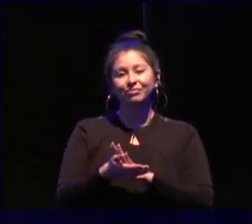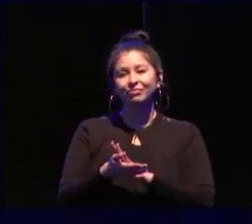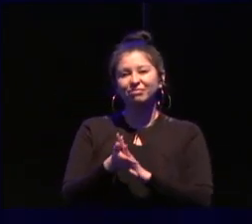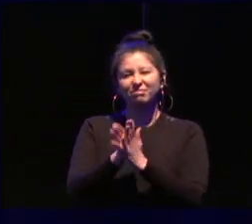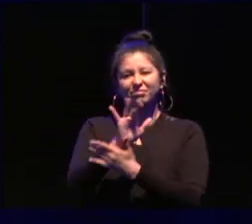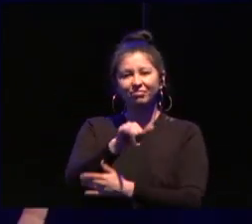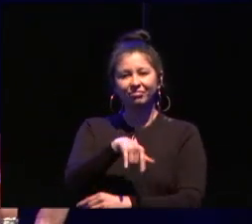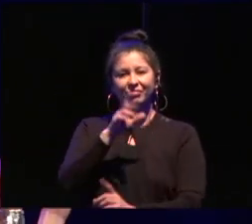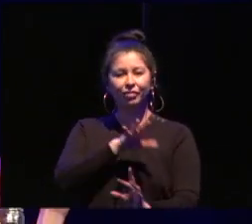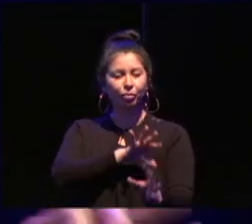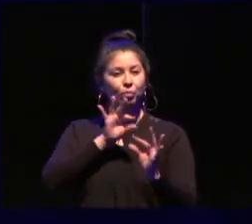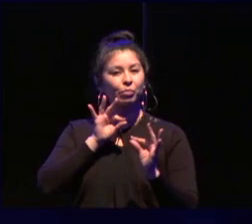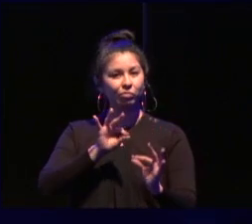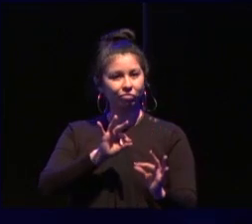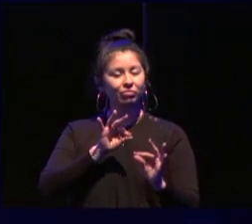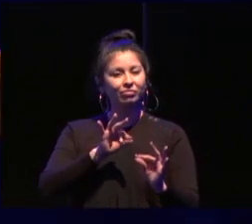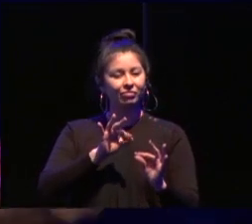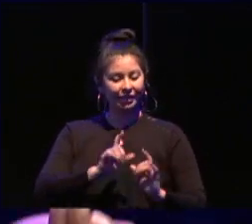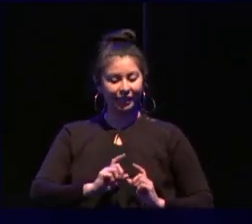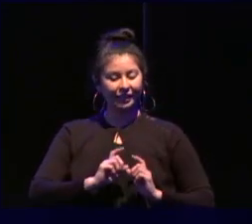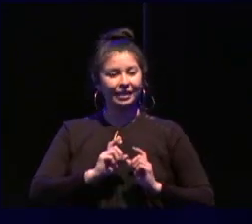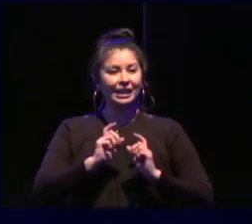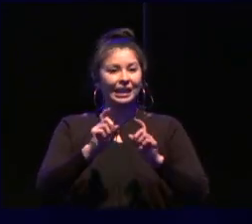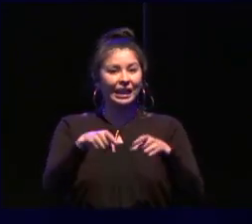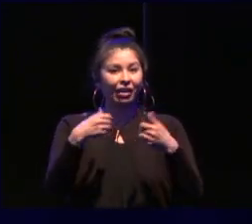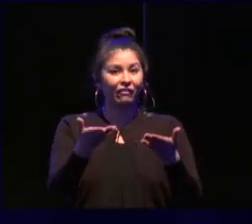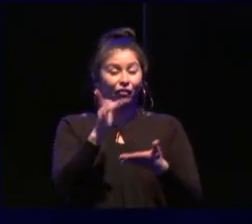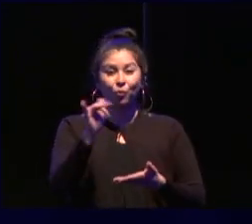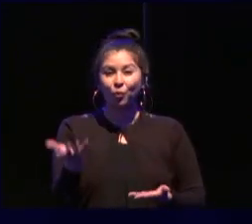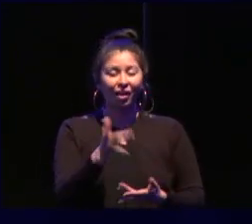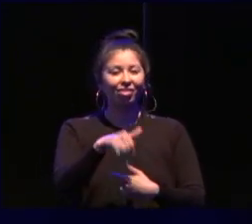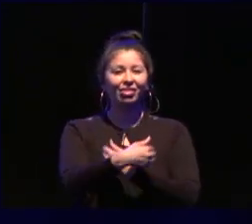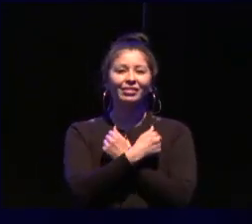the perfect givers of